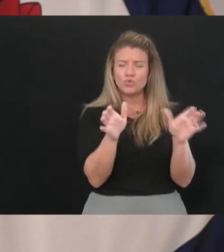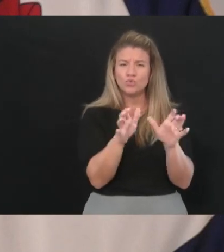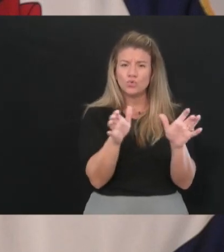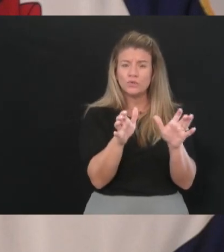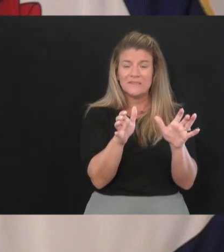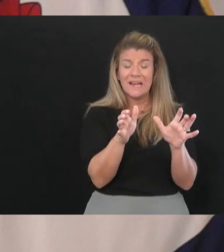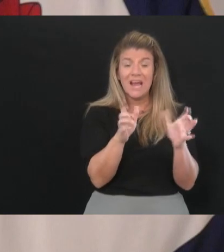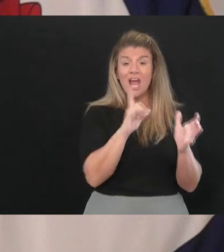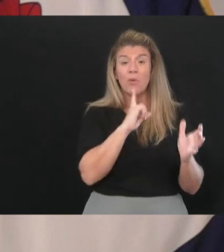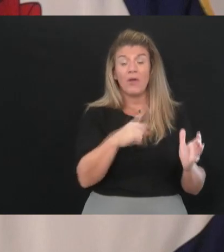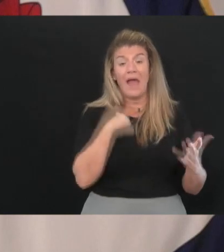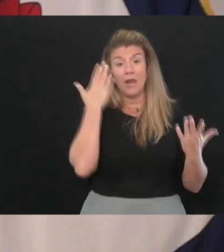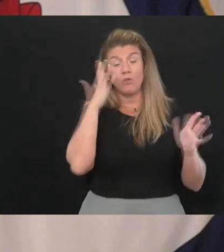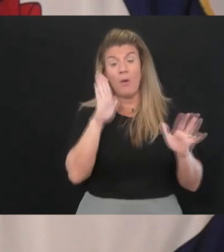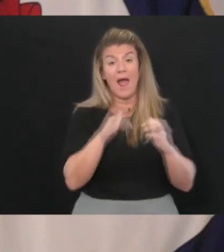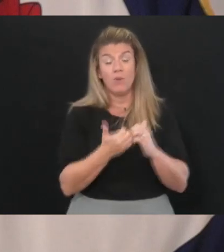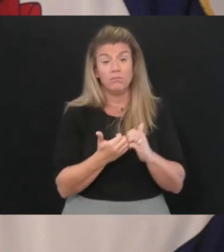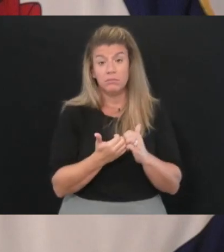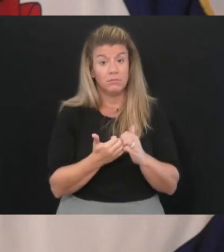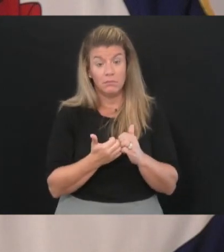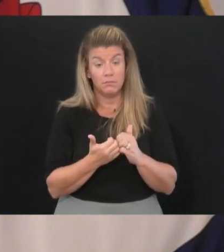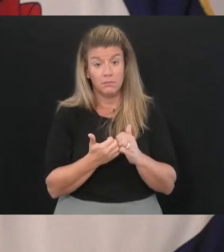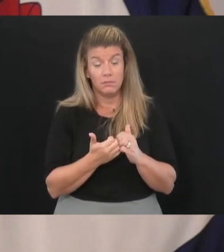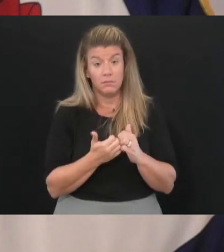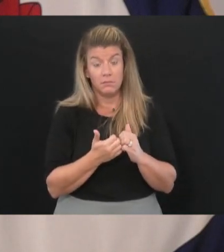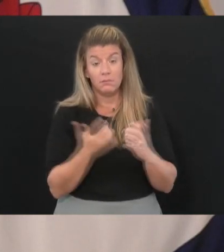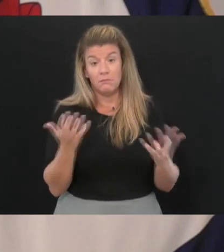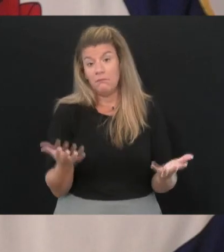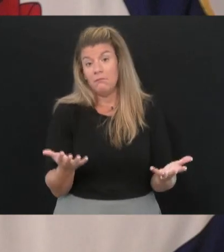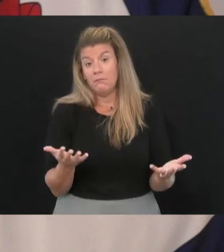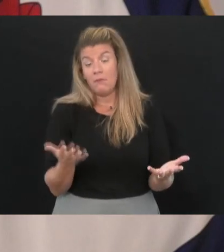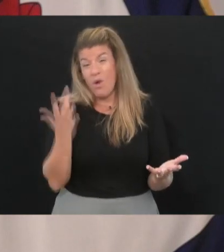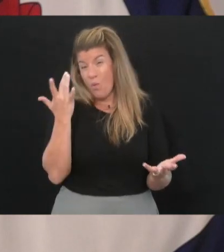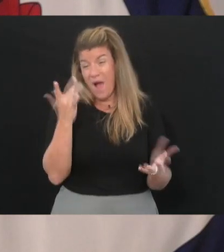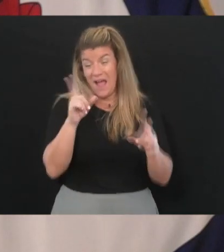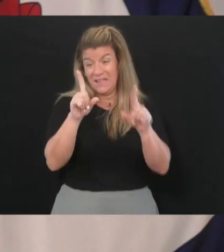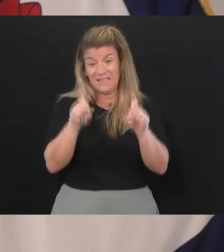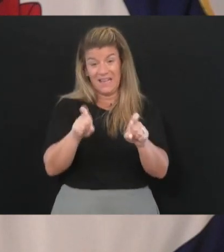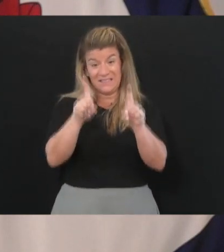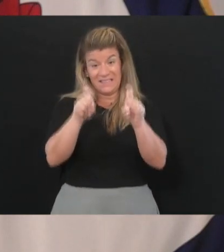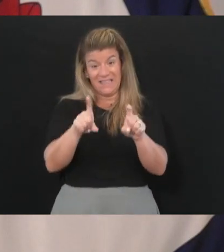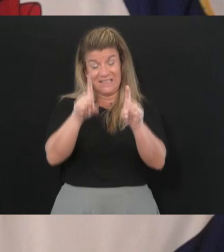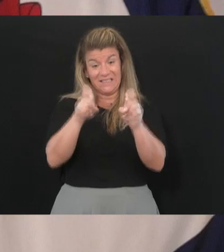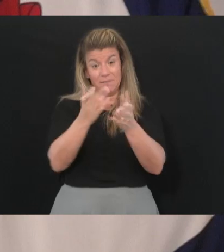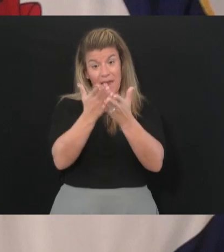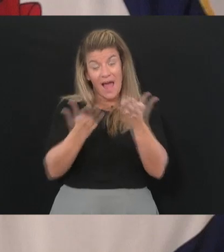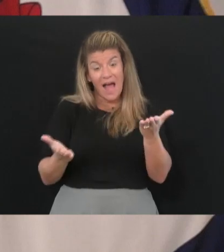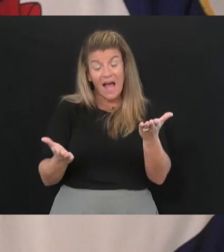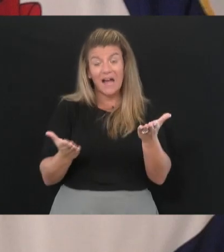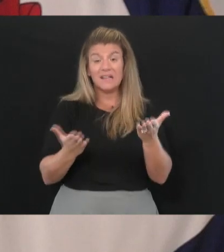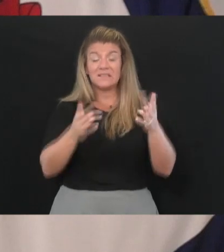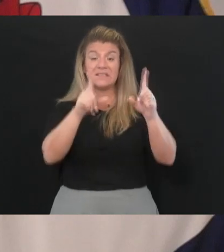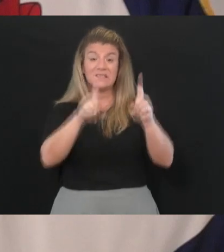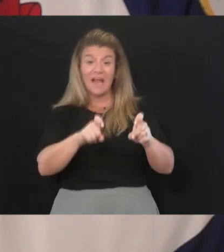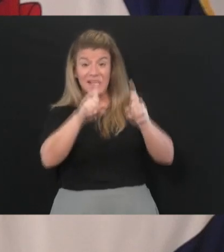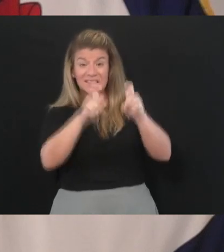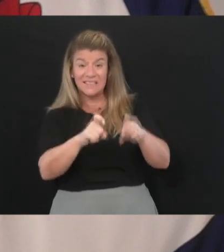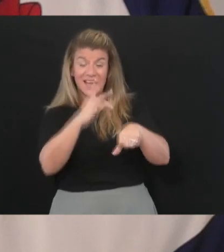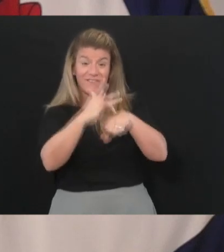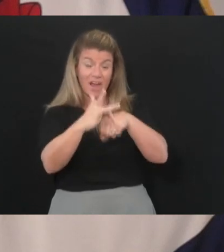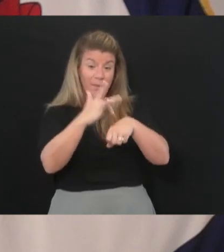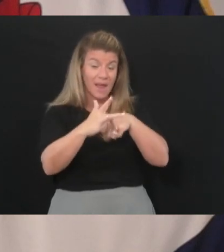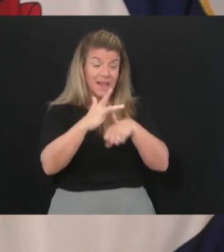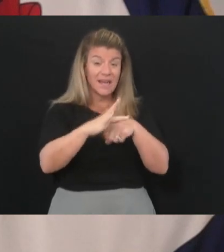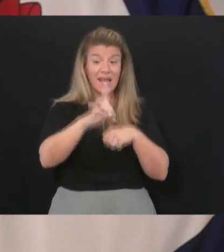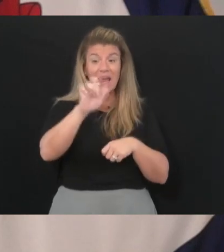don't know how we're going to do it, because testing supplies and testing availability on labs and